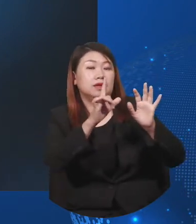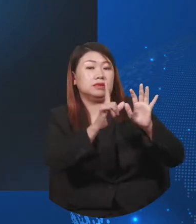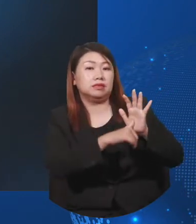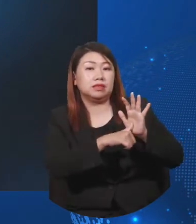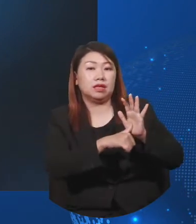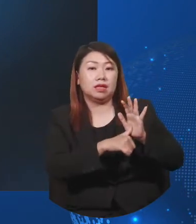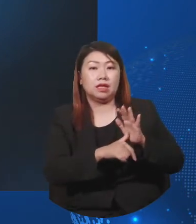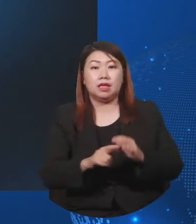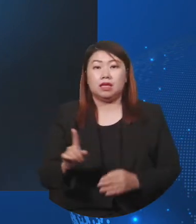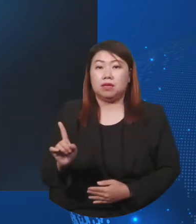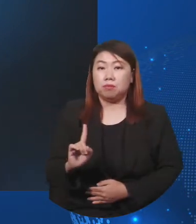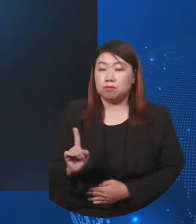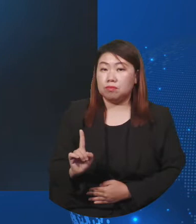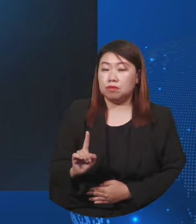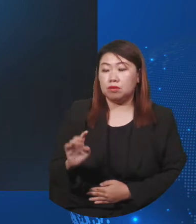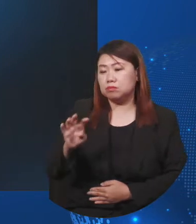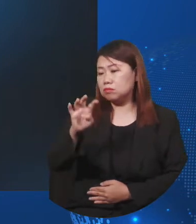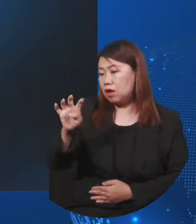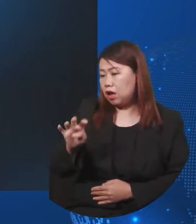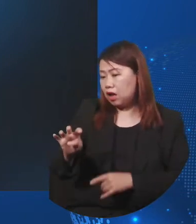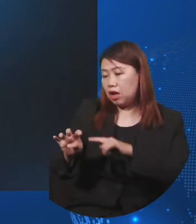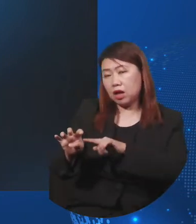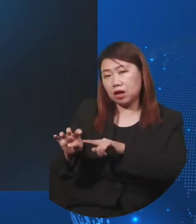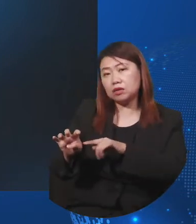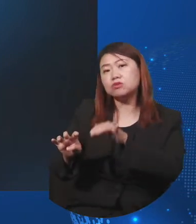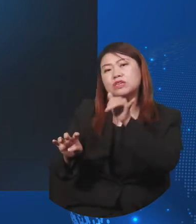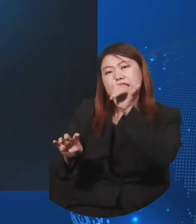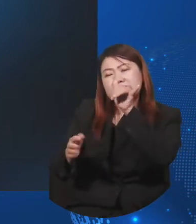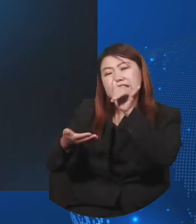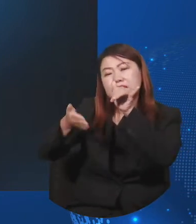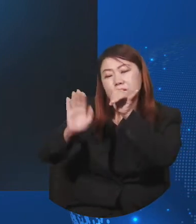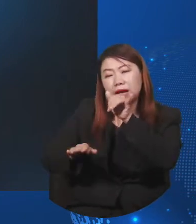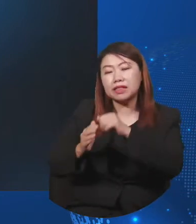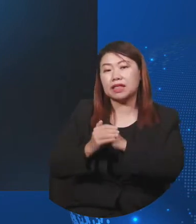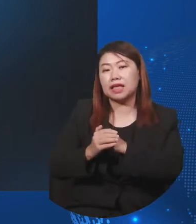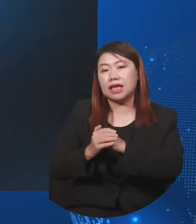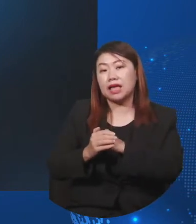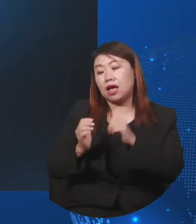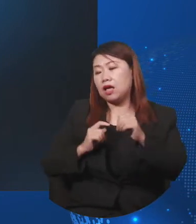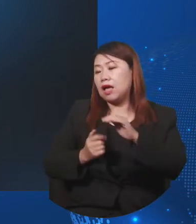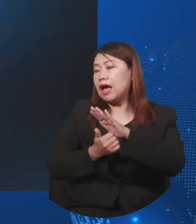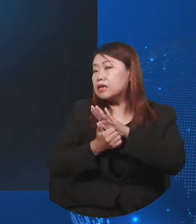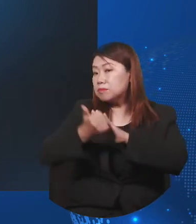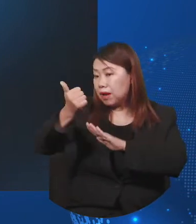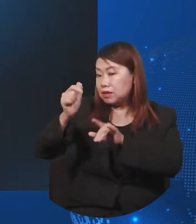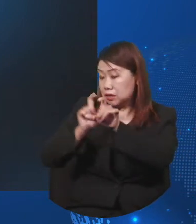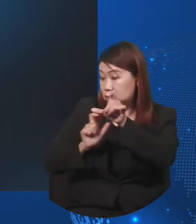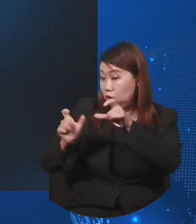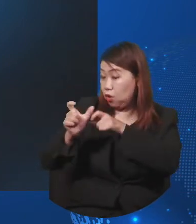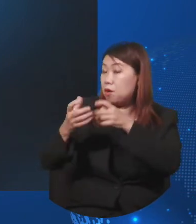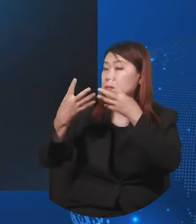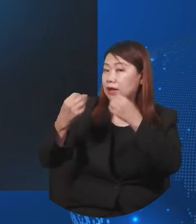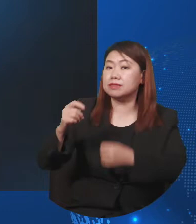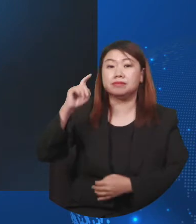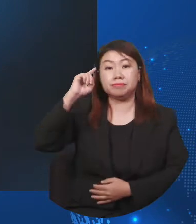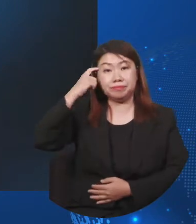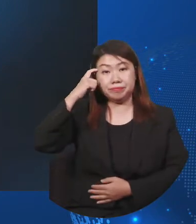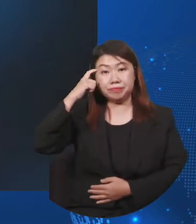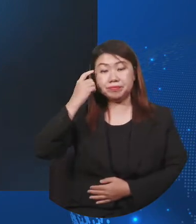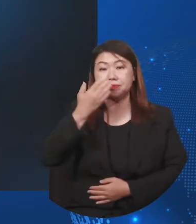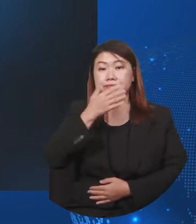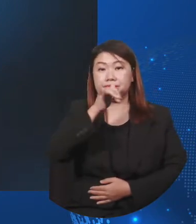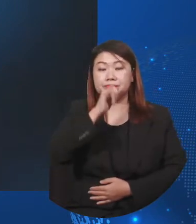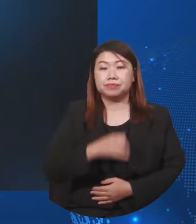coming together will be a strong ray of hope. So at the end, let me just quickly conclude. I